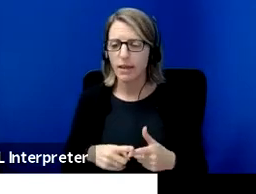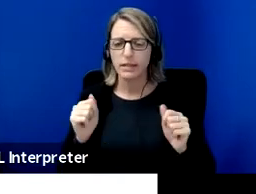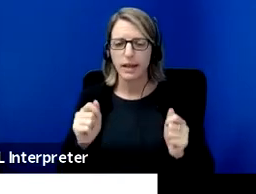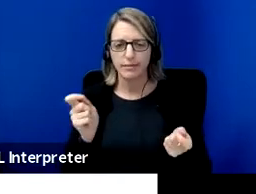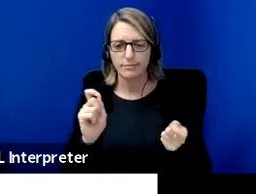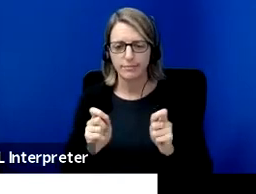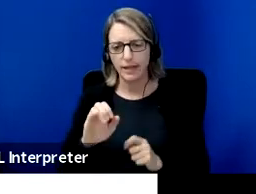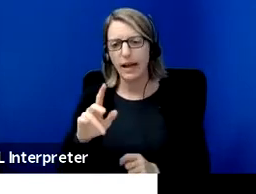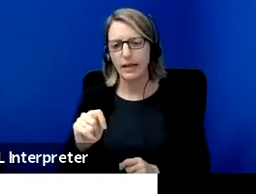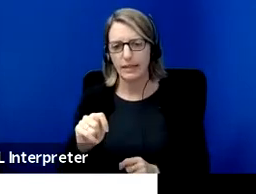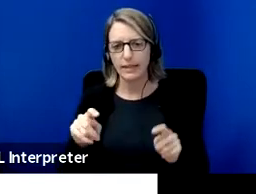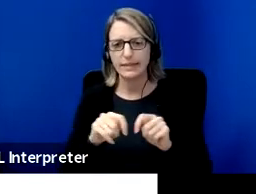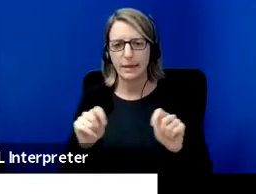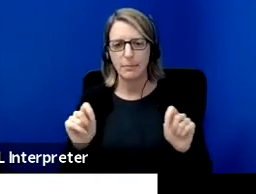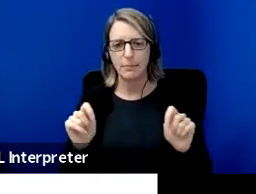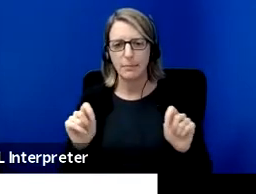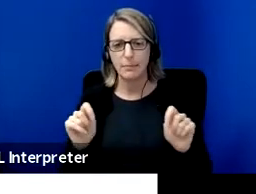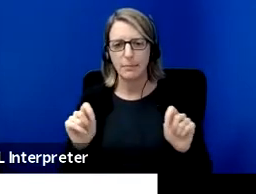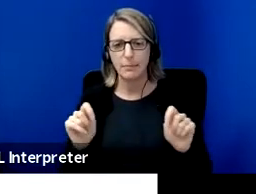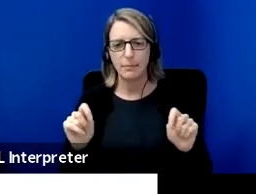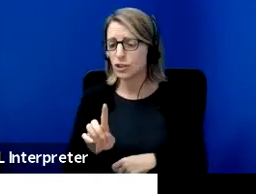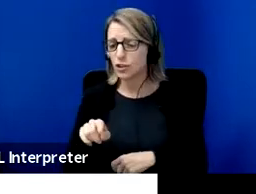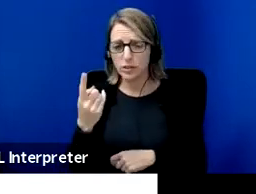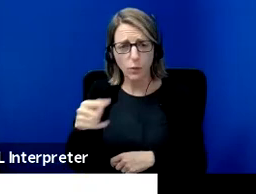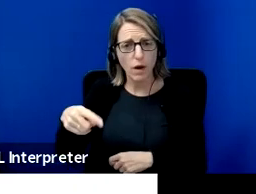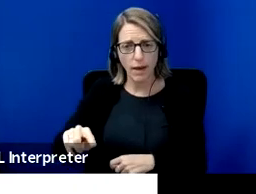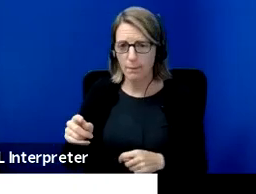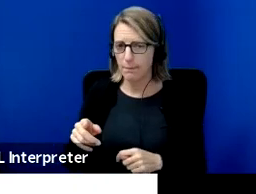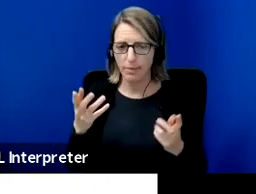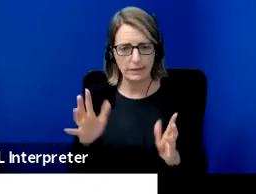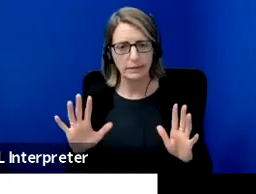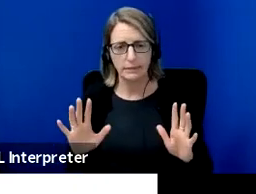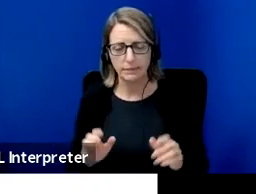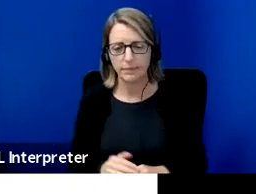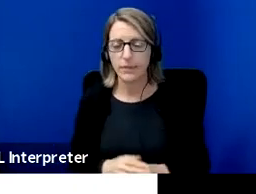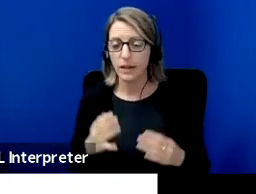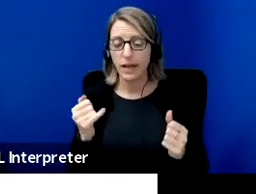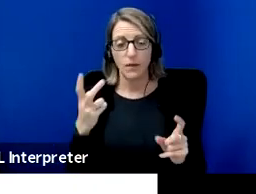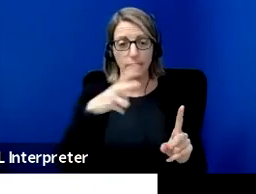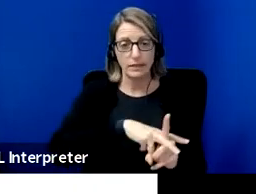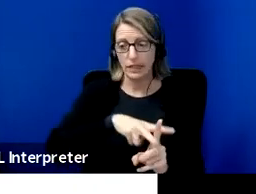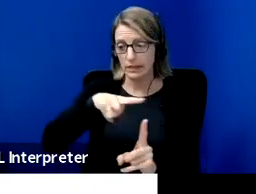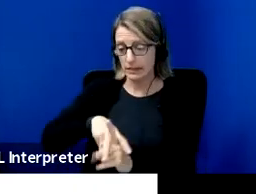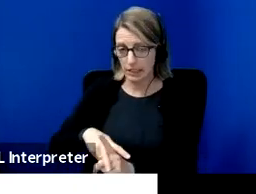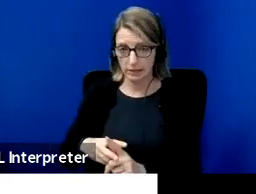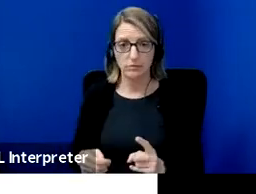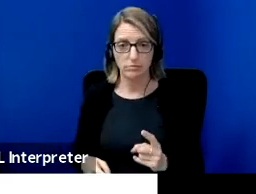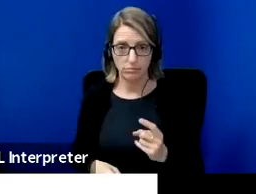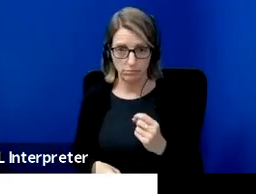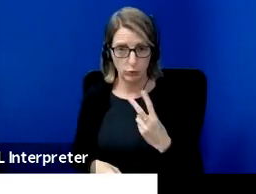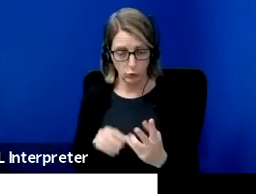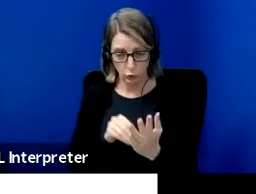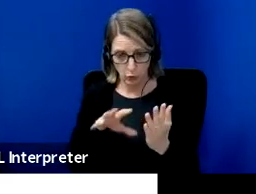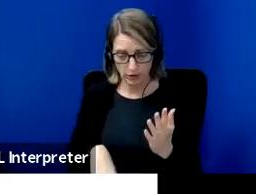template, and it's just for them. So I've now assigned it to 2 students. They would need to go in